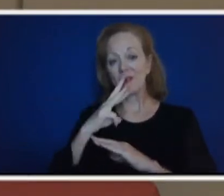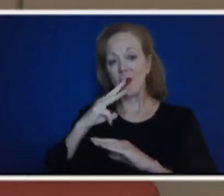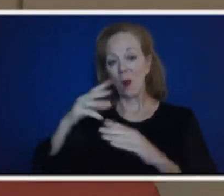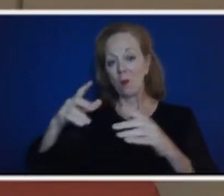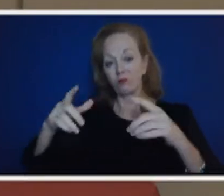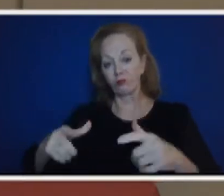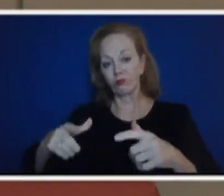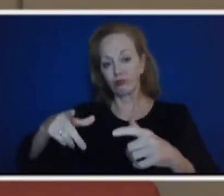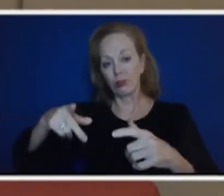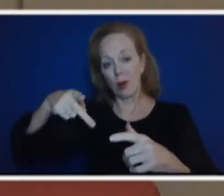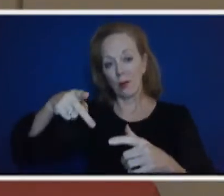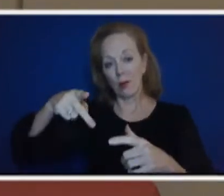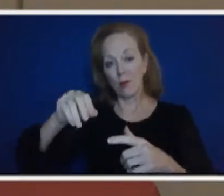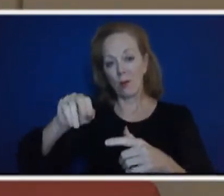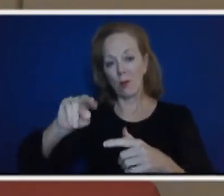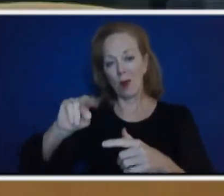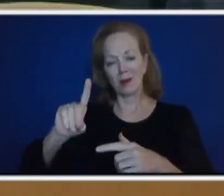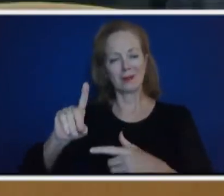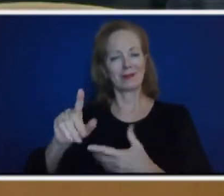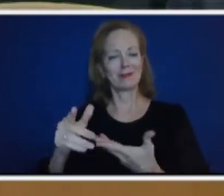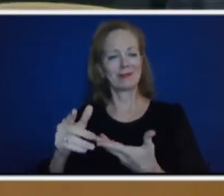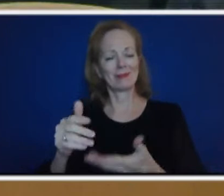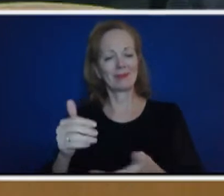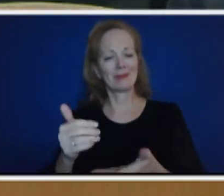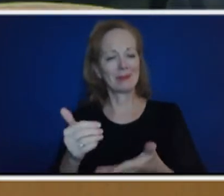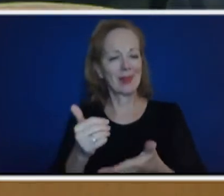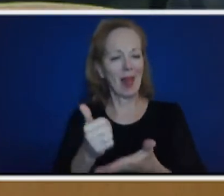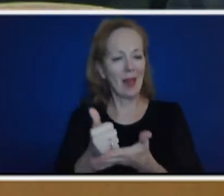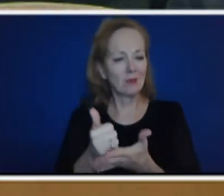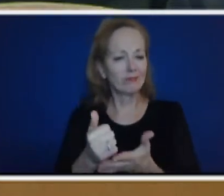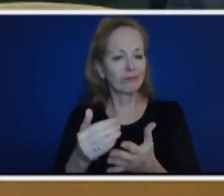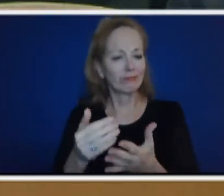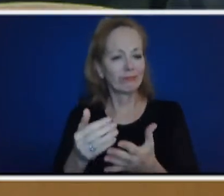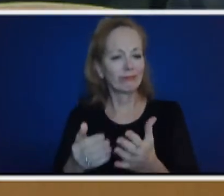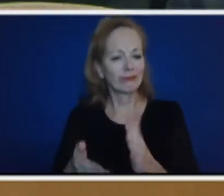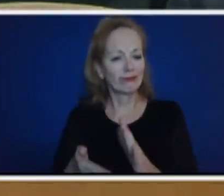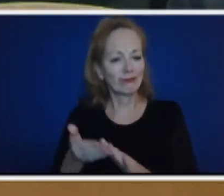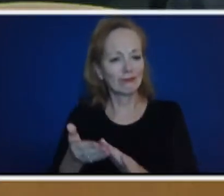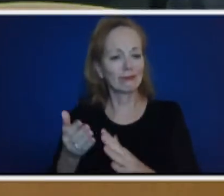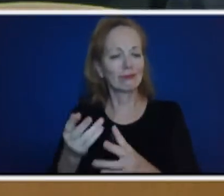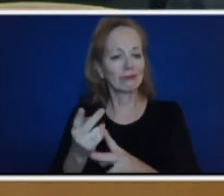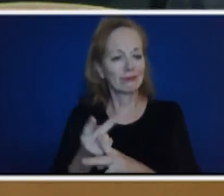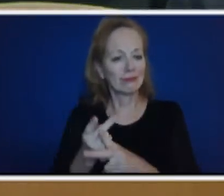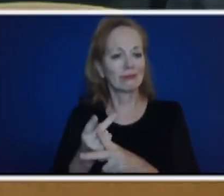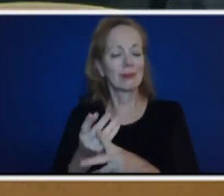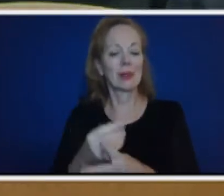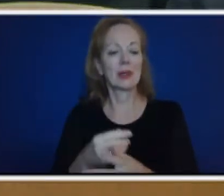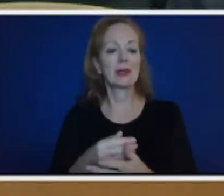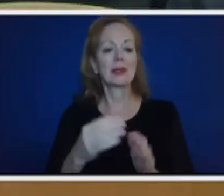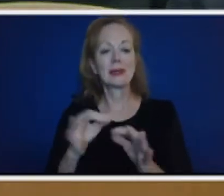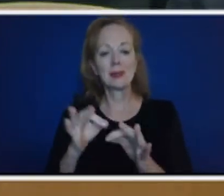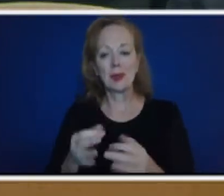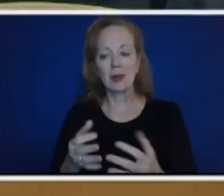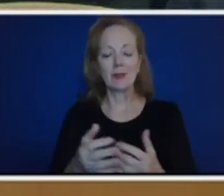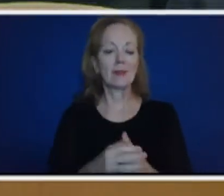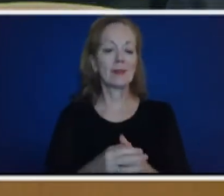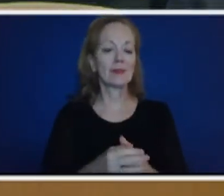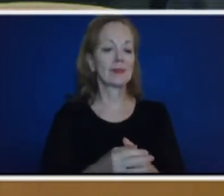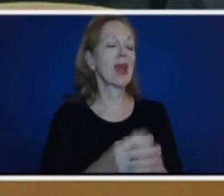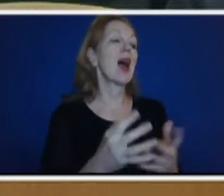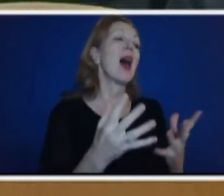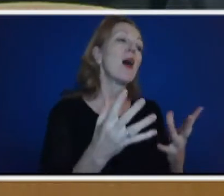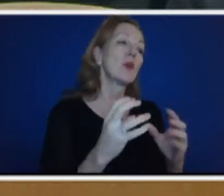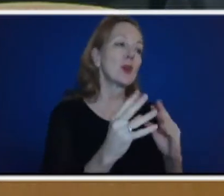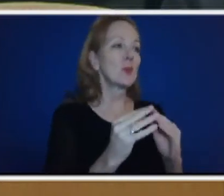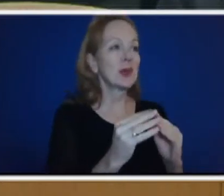help me understand that. To be honest, I'm glad I wanted to have this hearing so we can kind of get it out there. There are